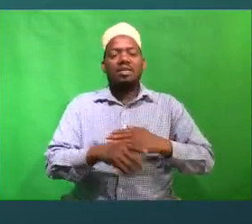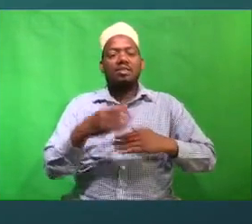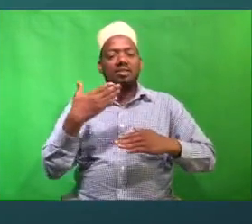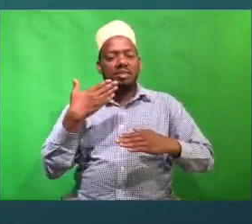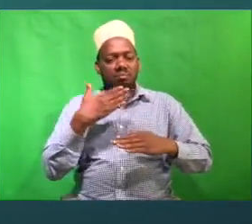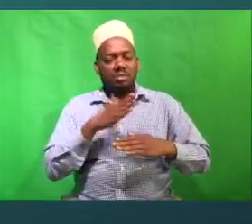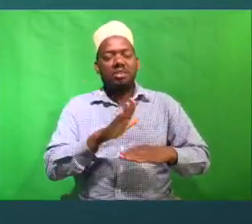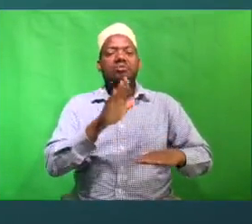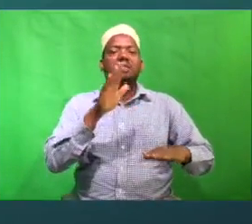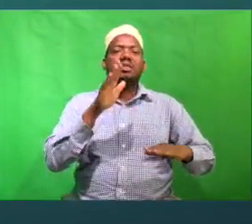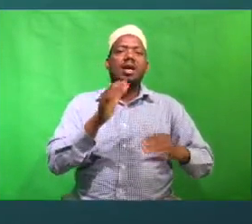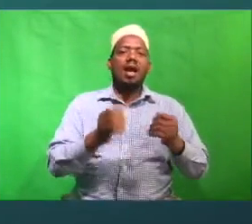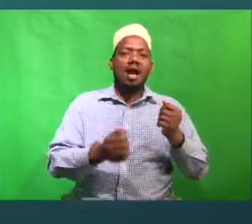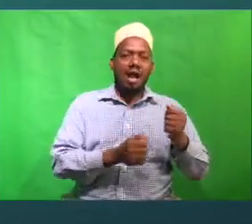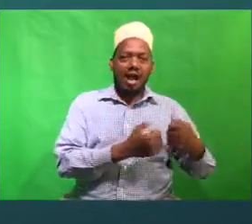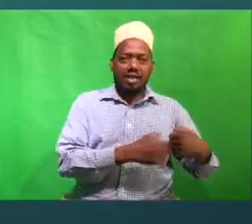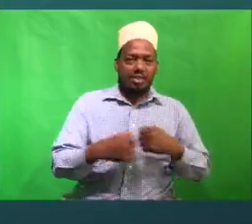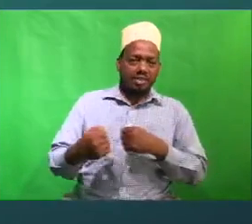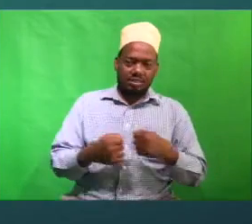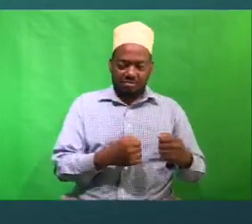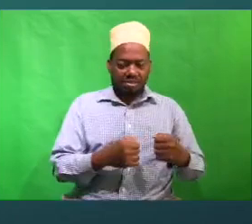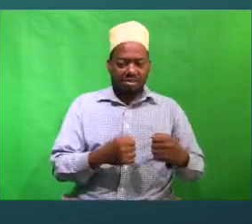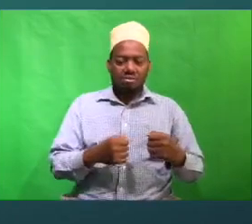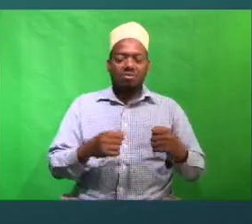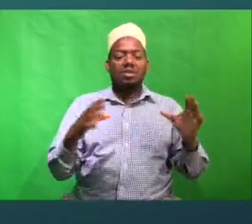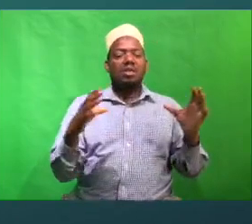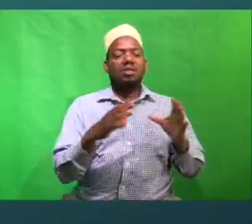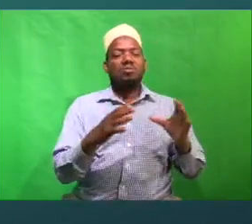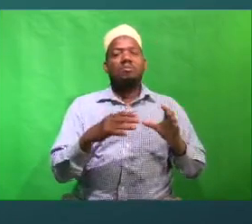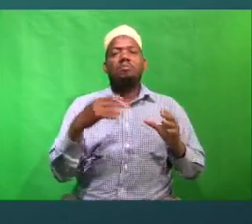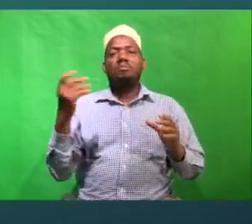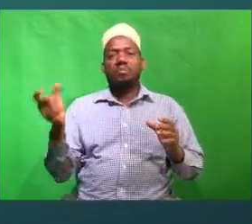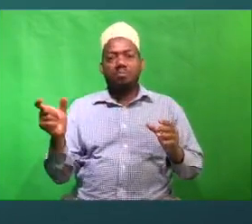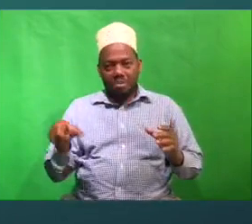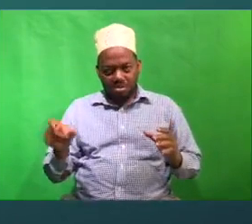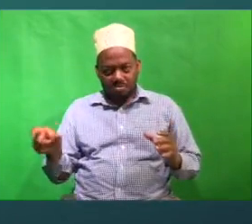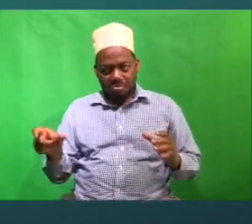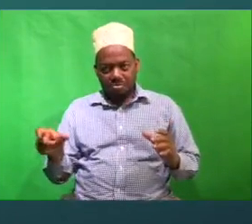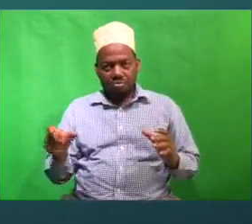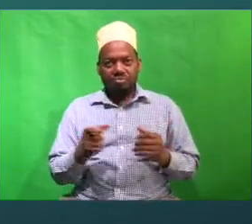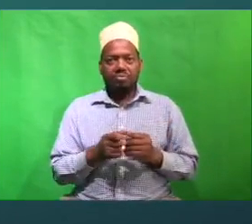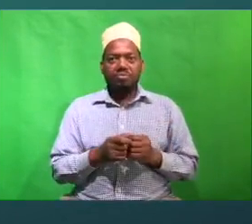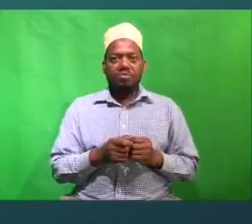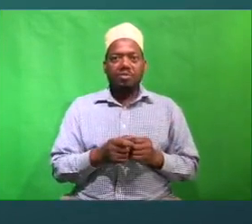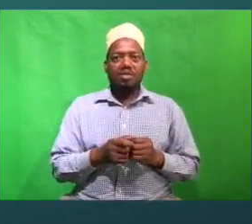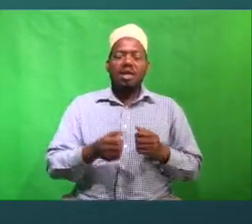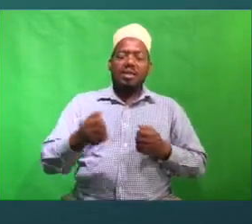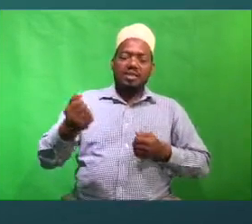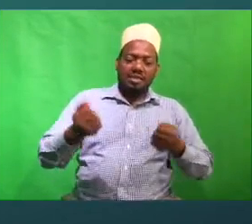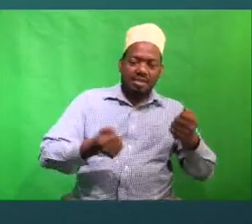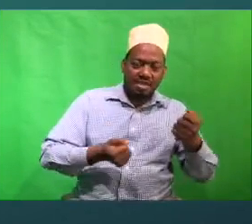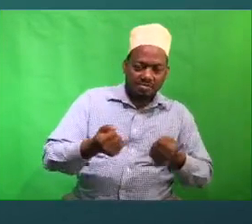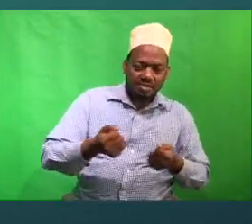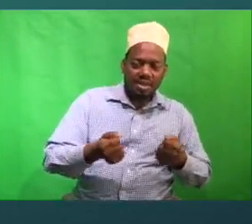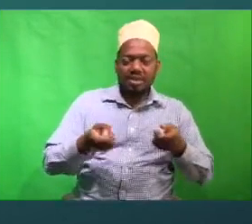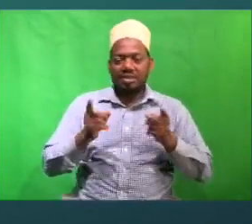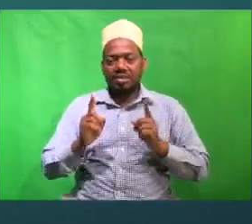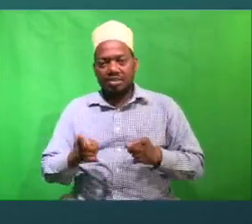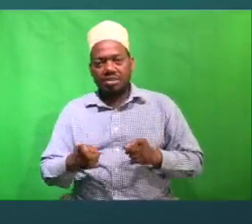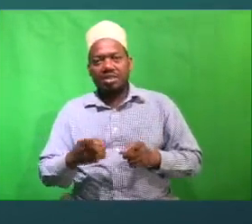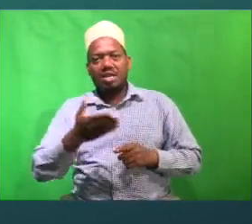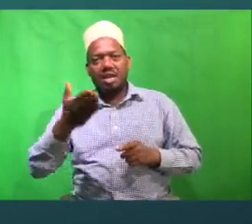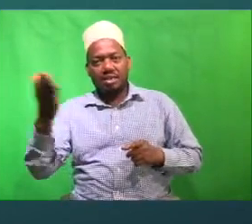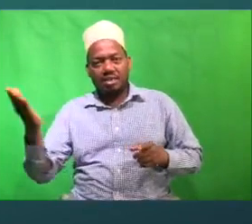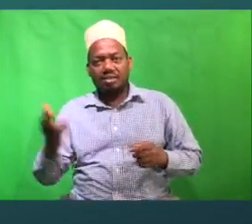activity. Any country benefits from the group of people having specialization, as you said, as a teachers, driver, and others in